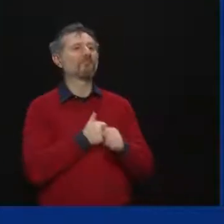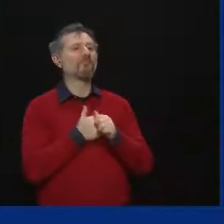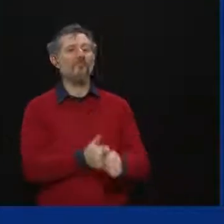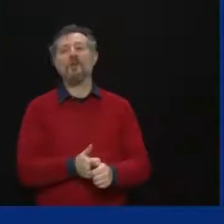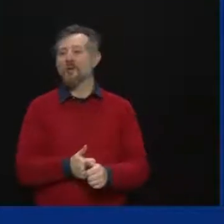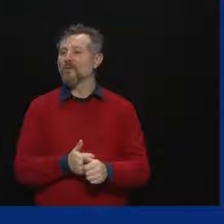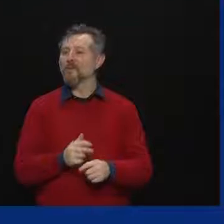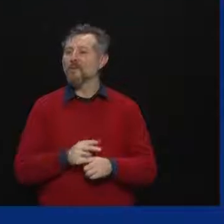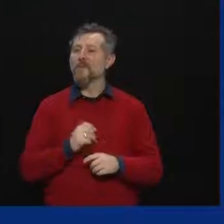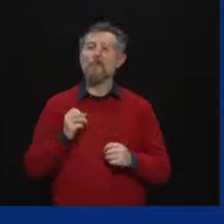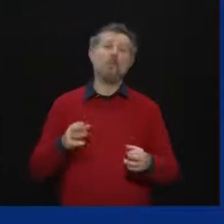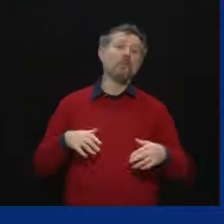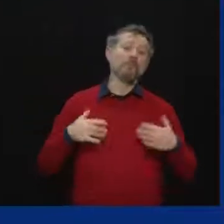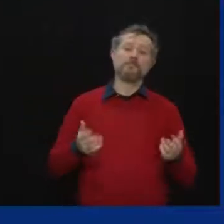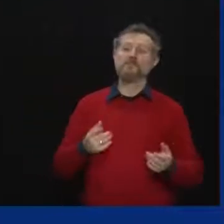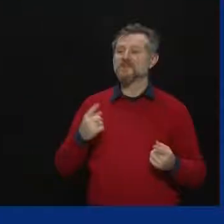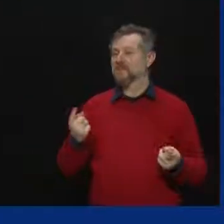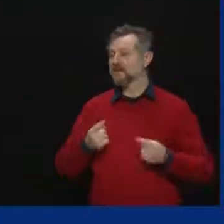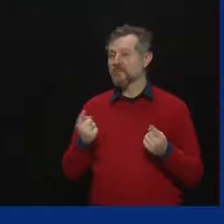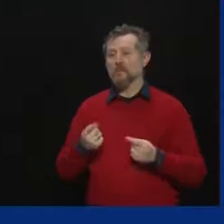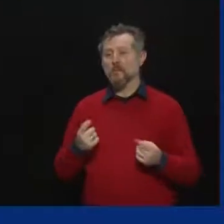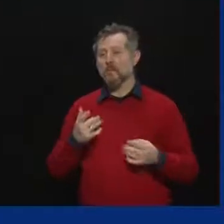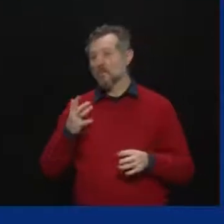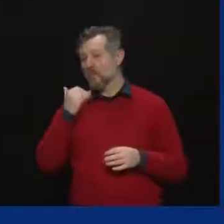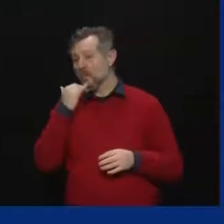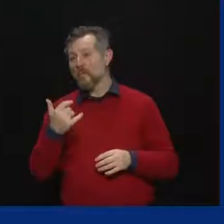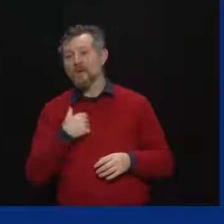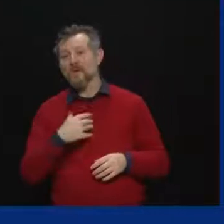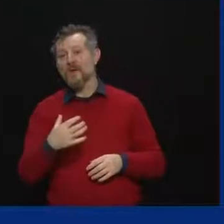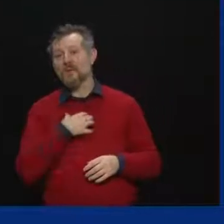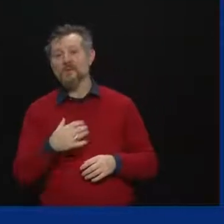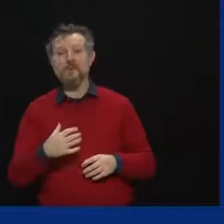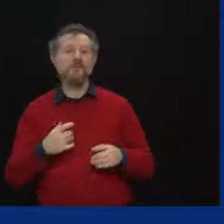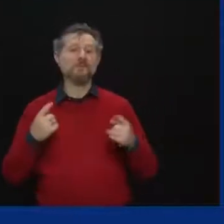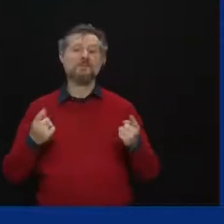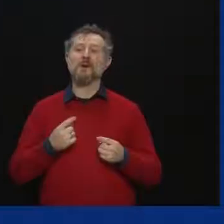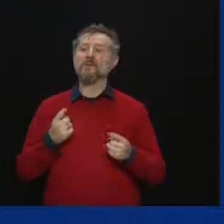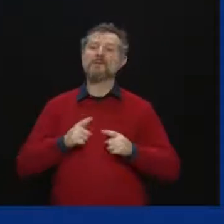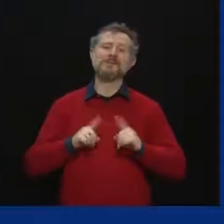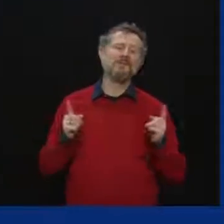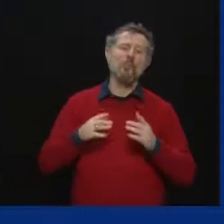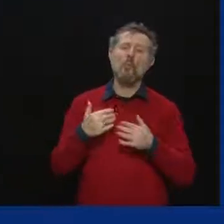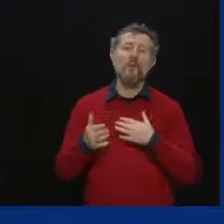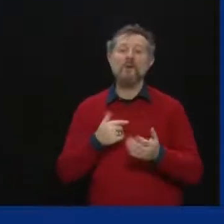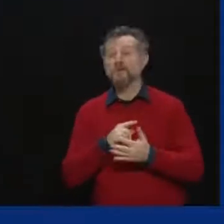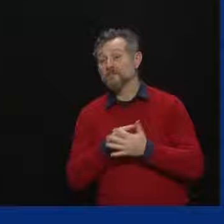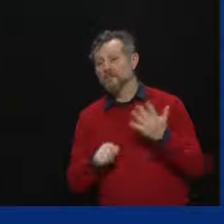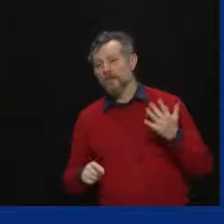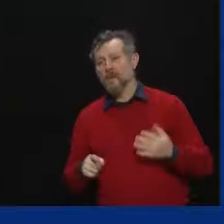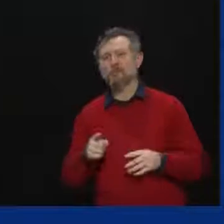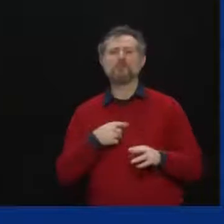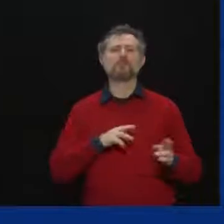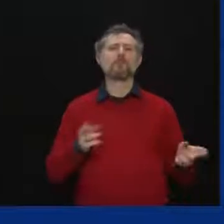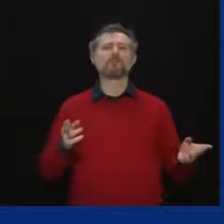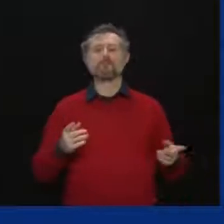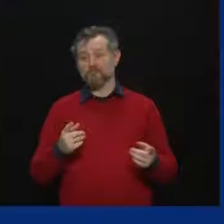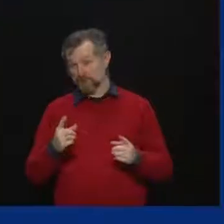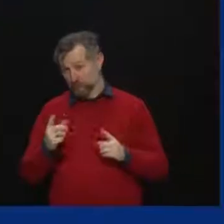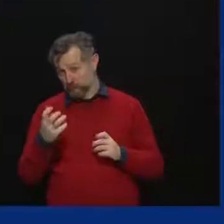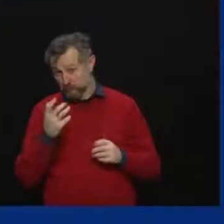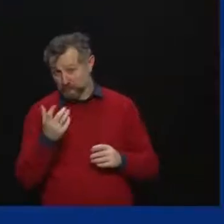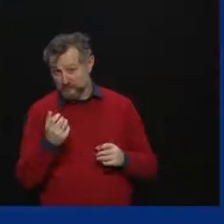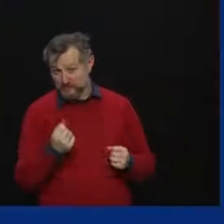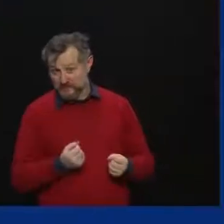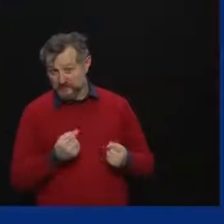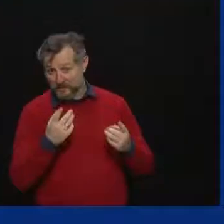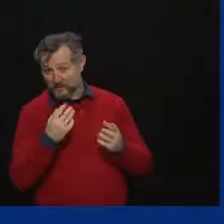a call center for people to make complaints, where they want to ship signs to places. So we want to make sure that we pick up the costs of this. I